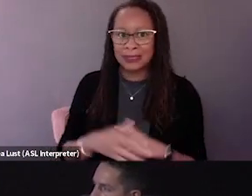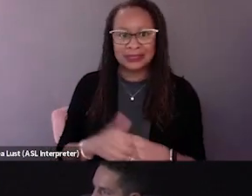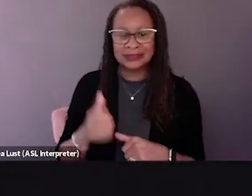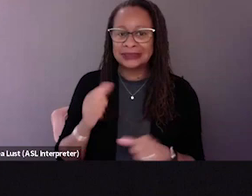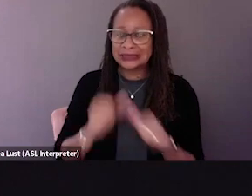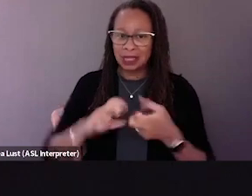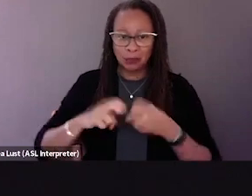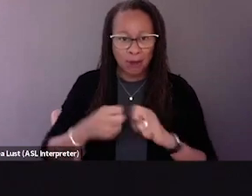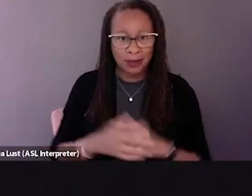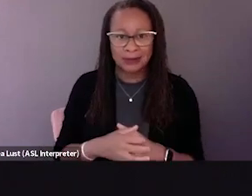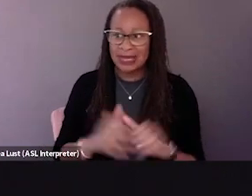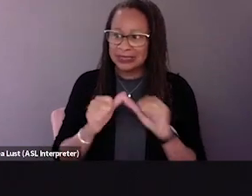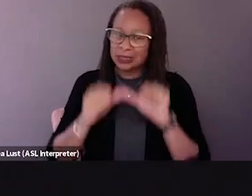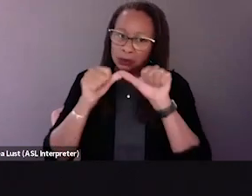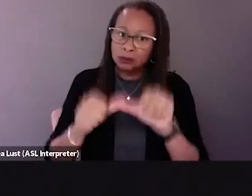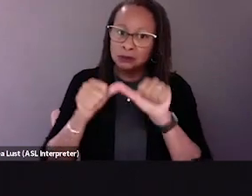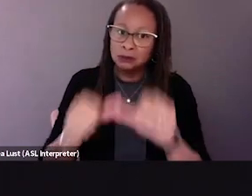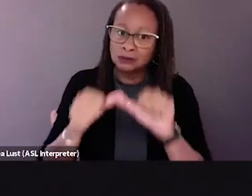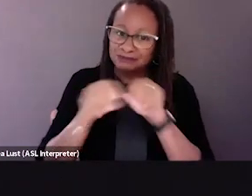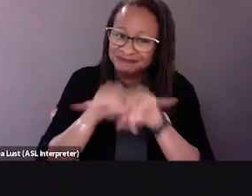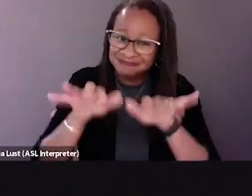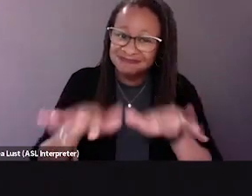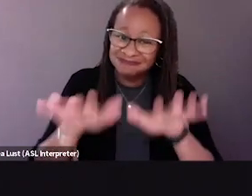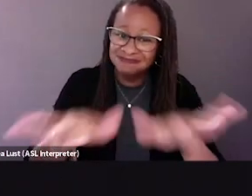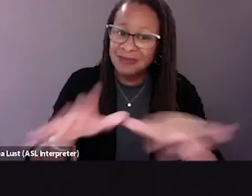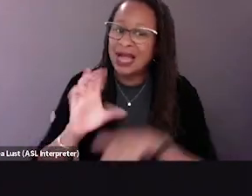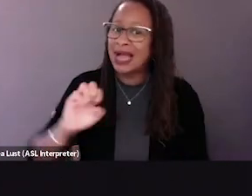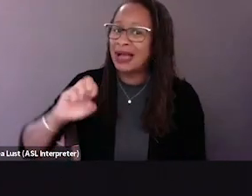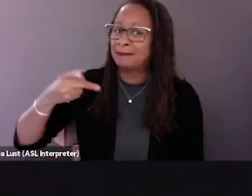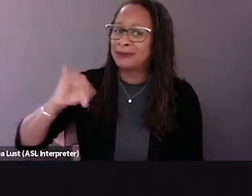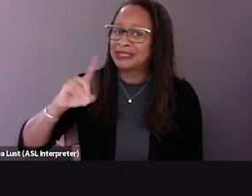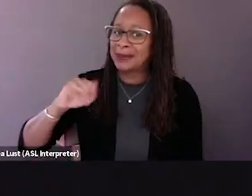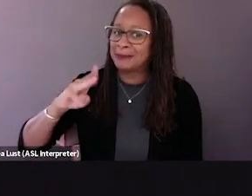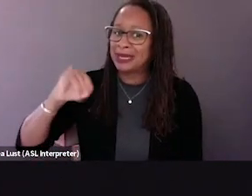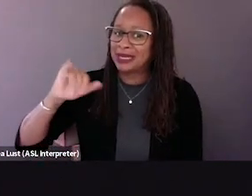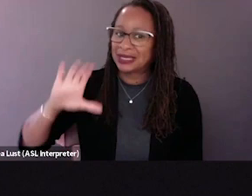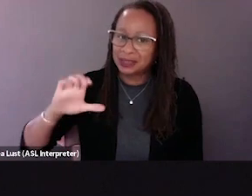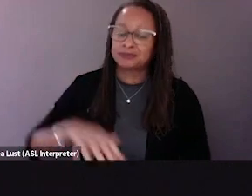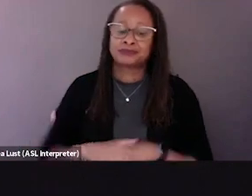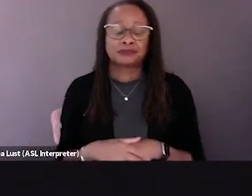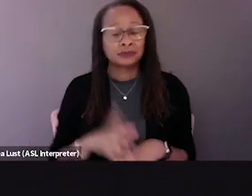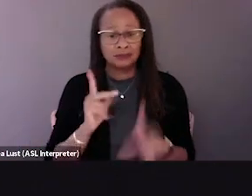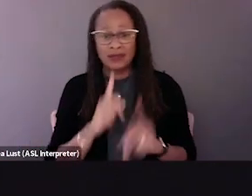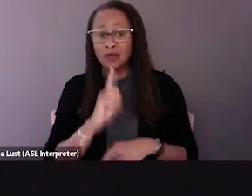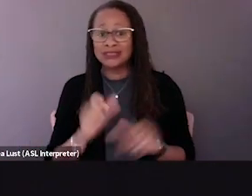that there are still people out there either dealing drugs illegally or, and